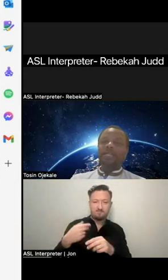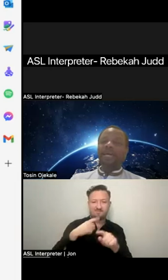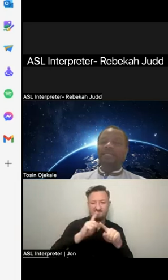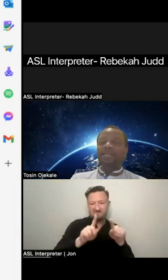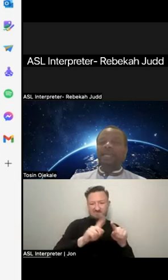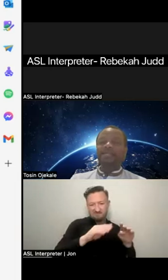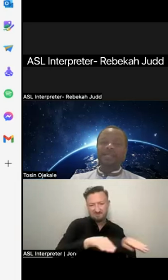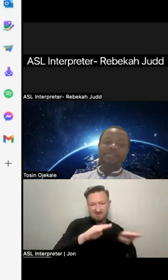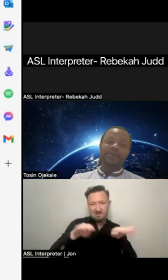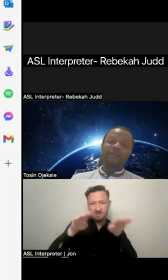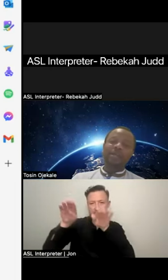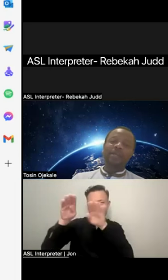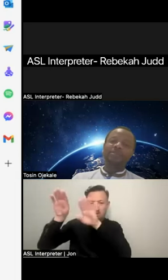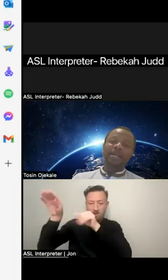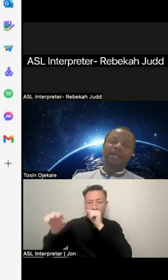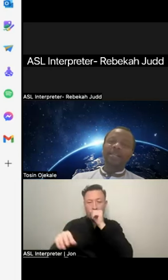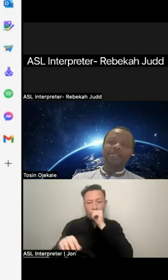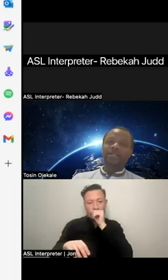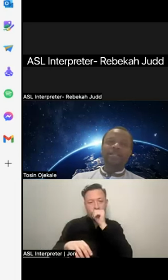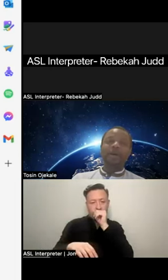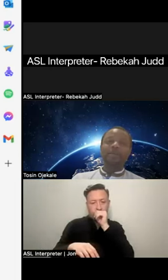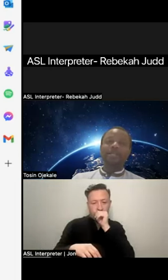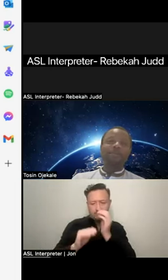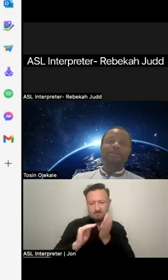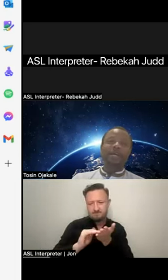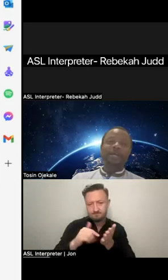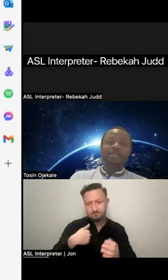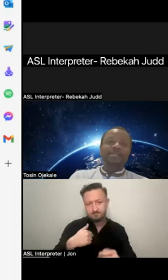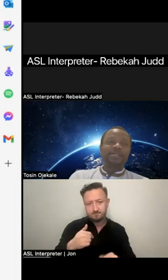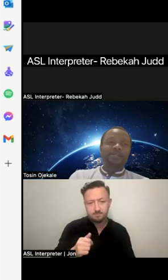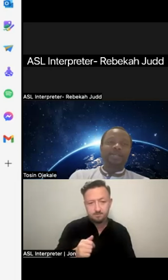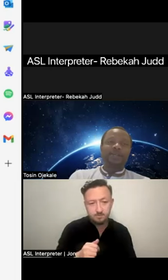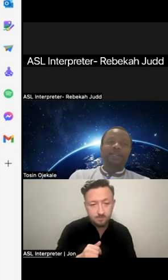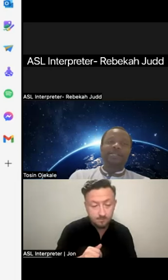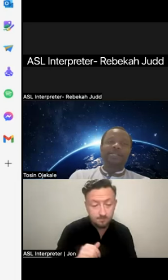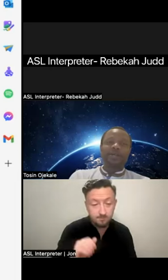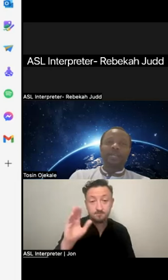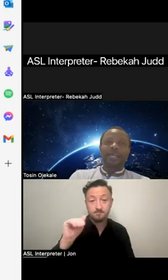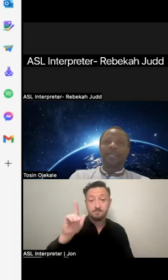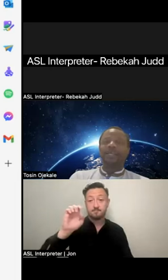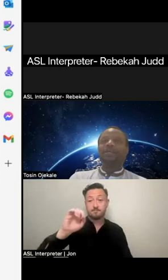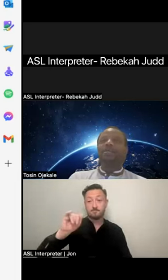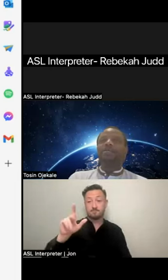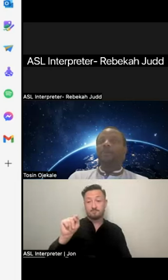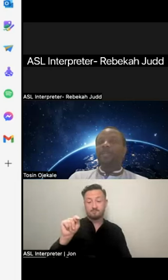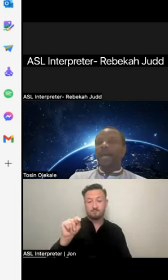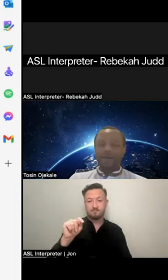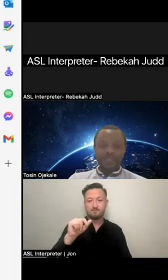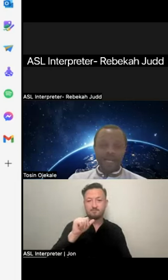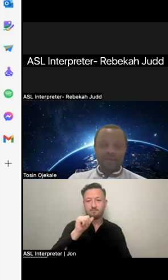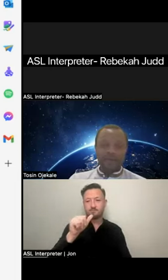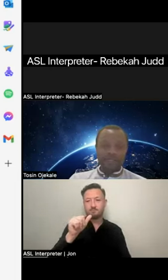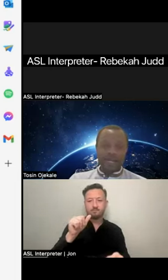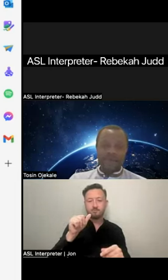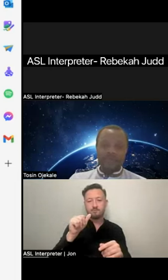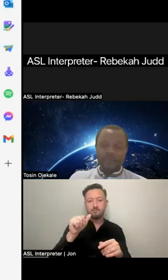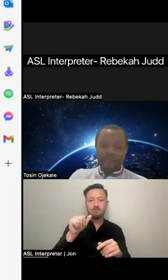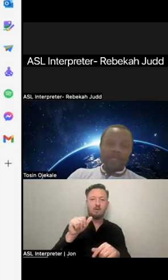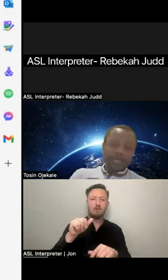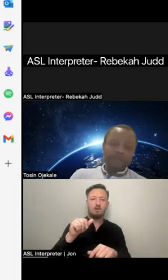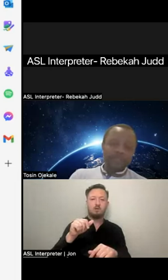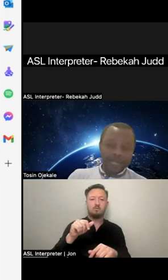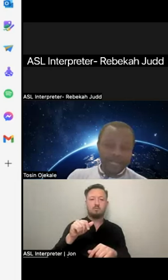basically that's the essence of the cable jacket. There's nothing about the cable jacket. It's not a technology, it's not like something outside of the ordinary.